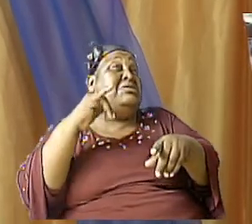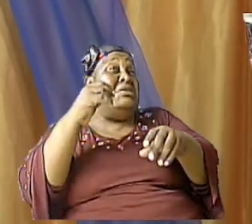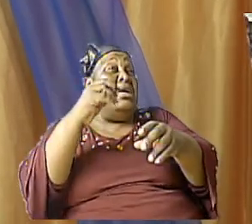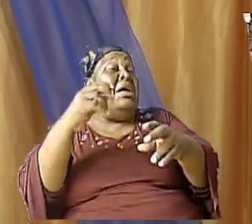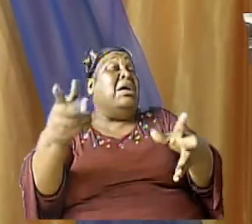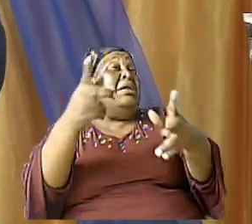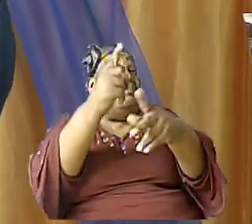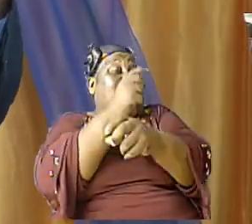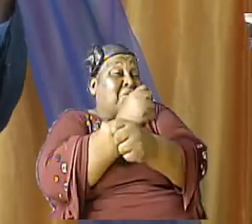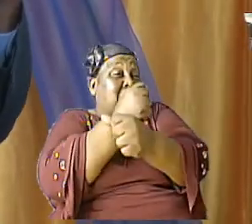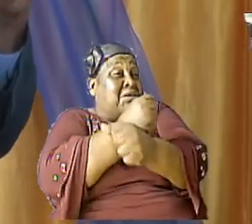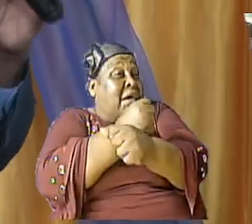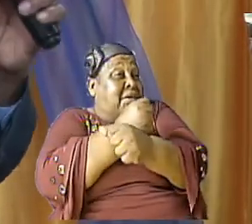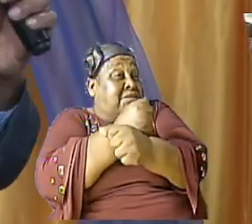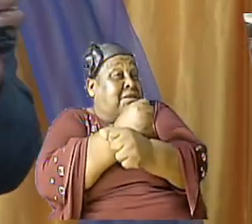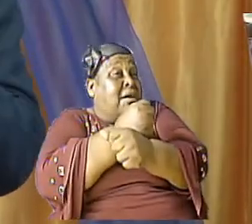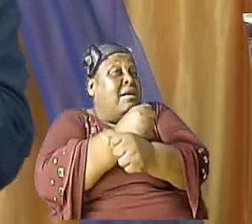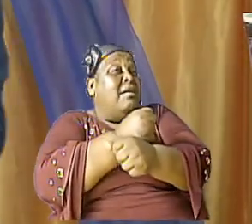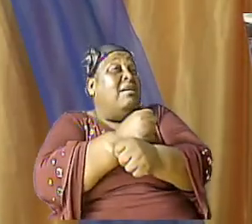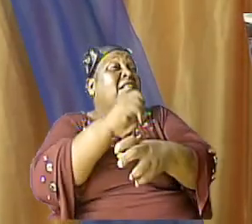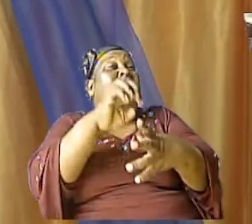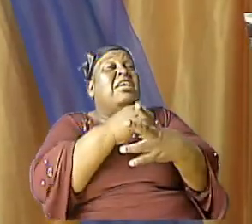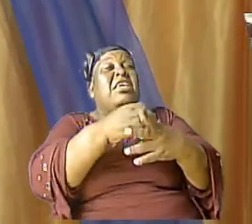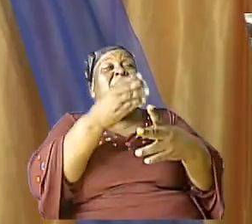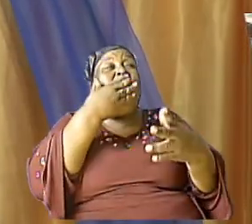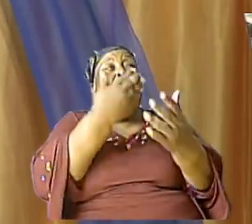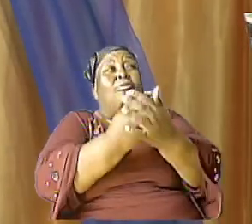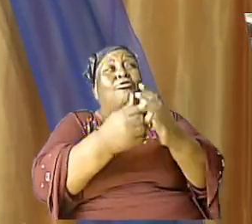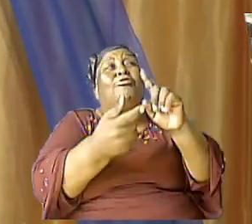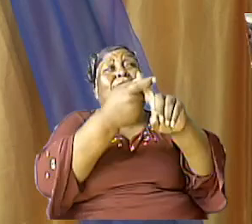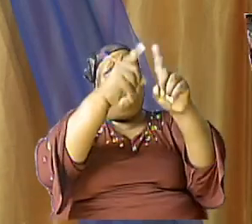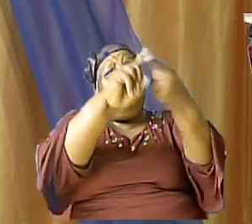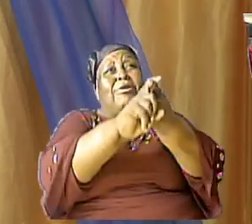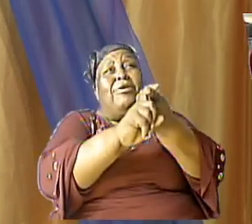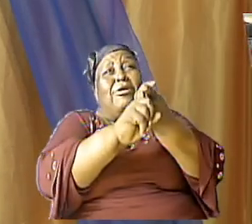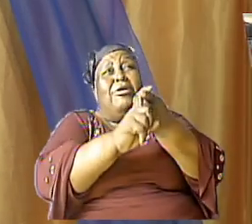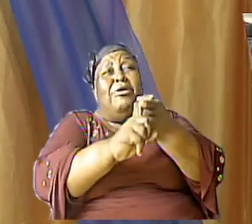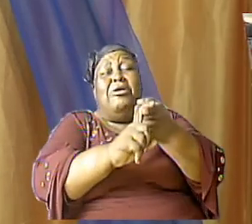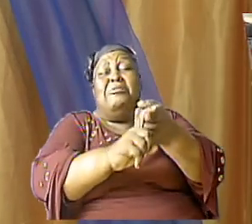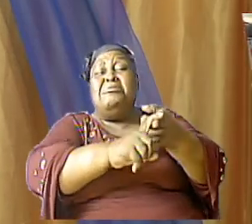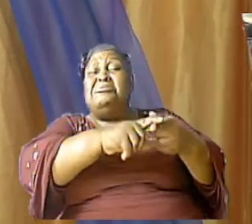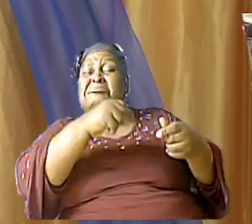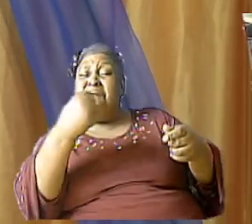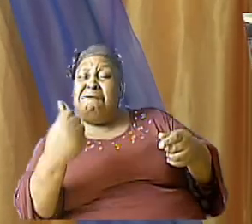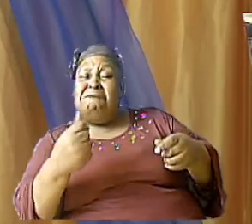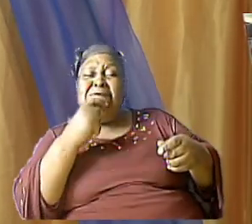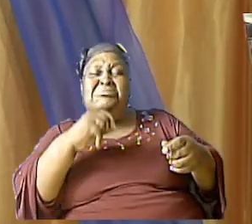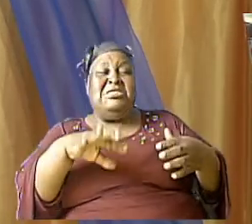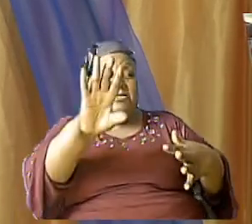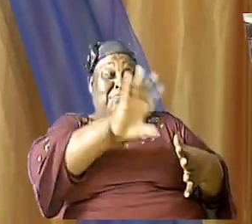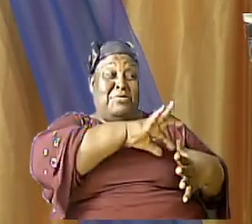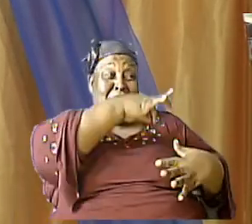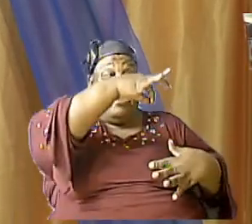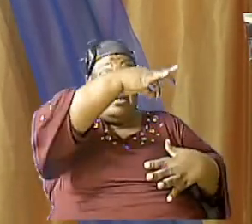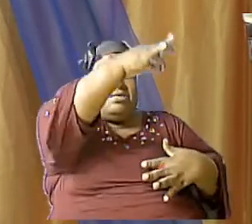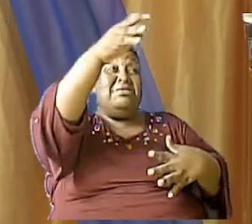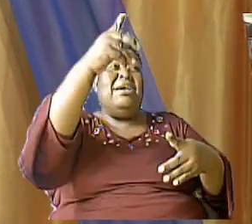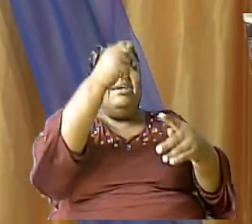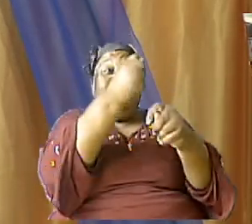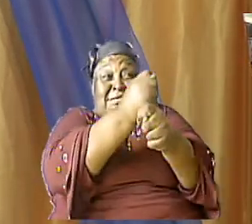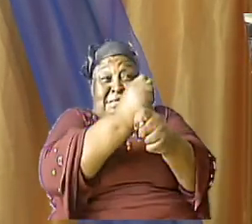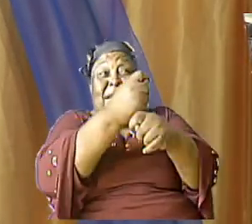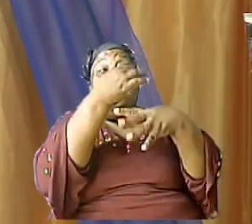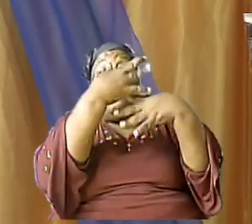tighter than even a good friend. But then there is another old adage that says spirit thicker than